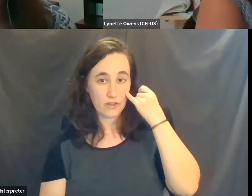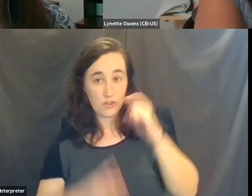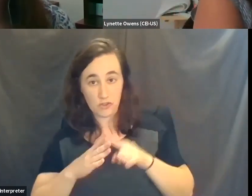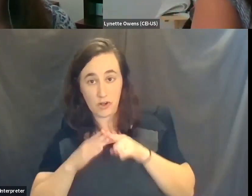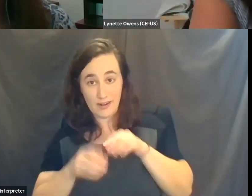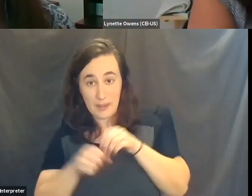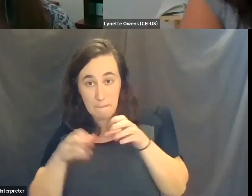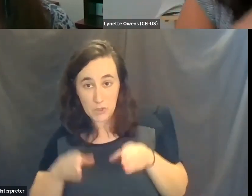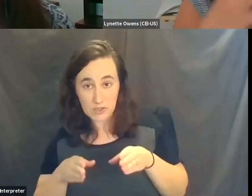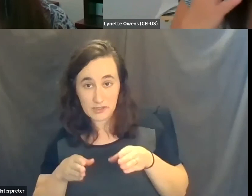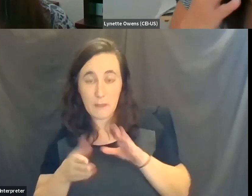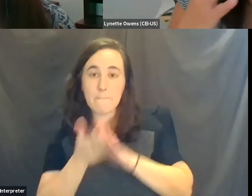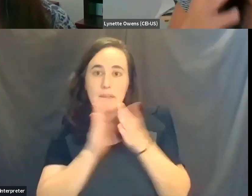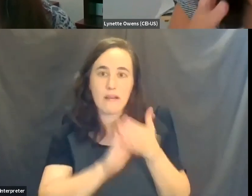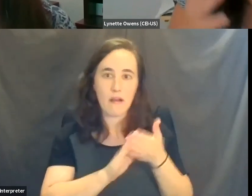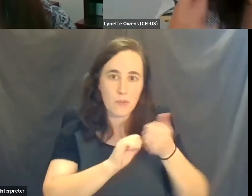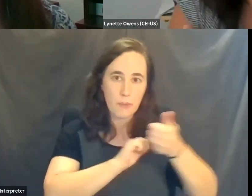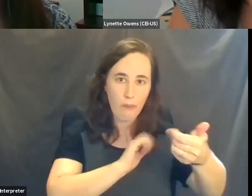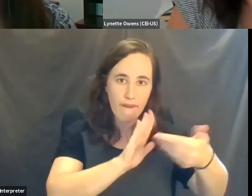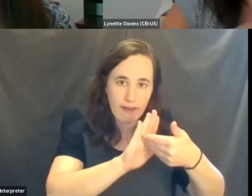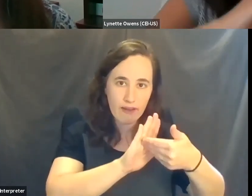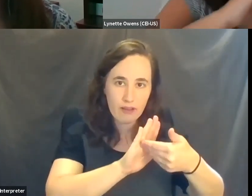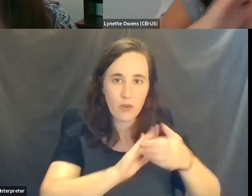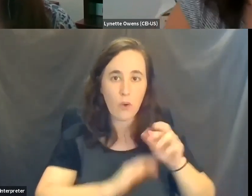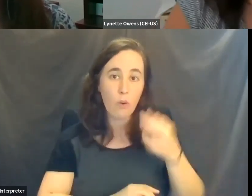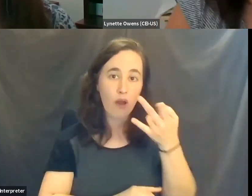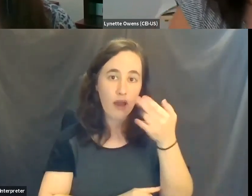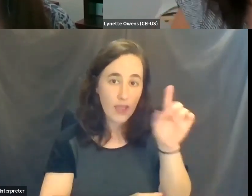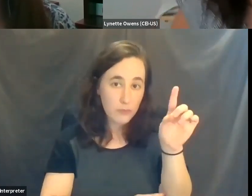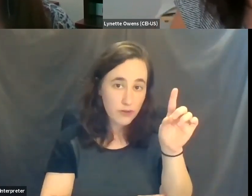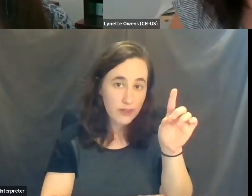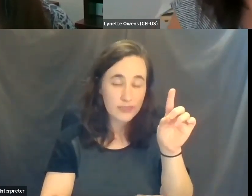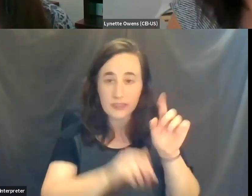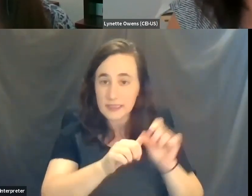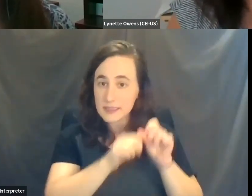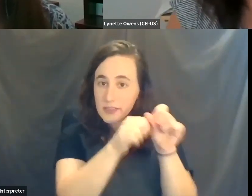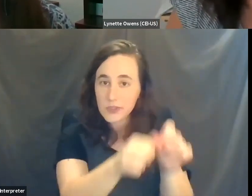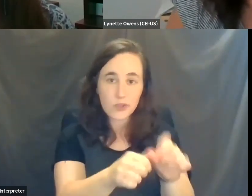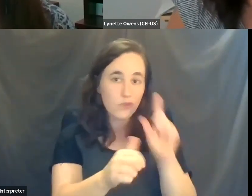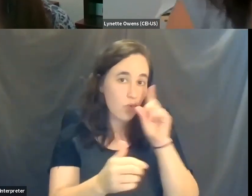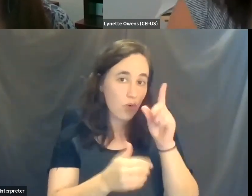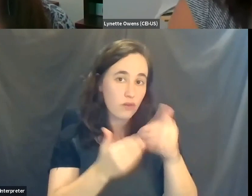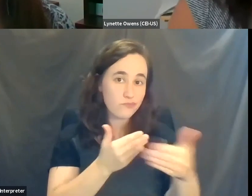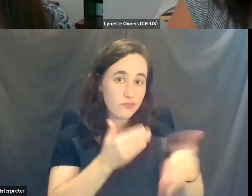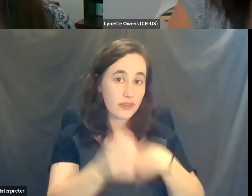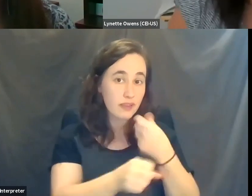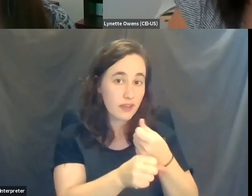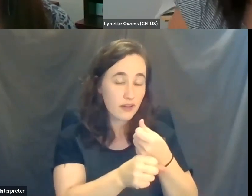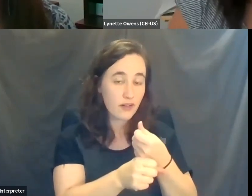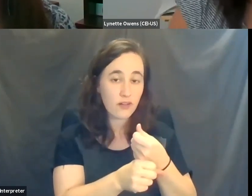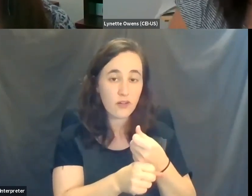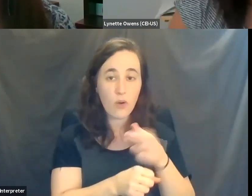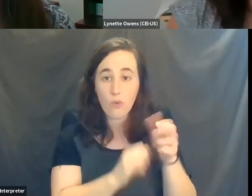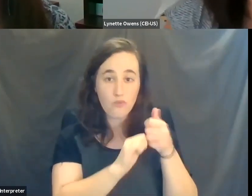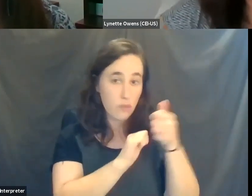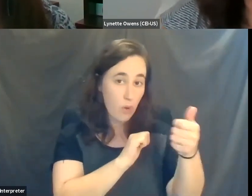remote, and those who started as hybrid remain that way for the rest of the year, and those who started remote remain